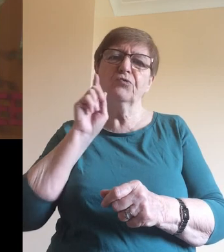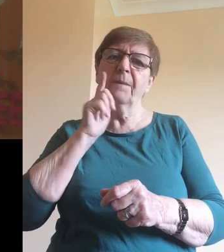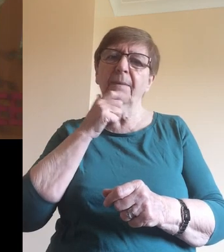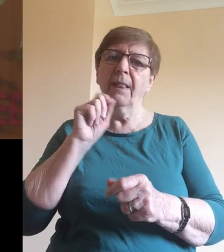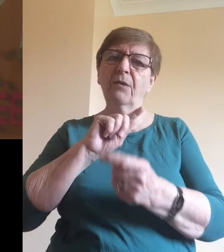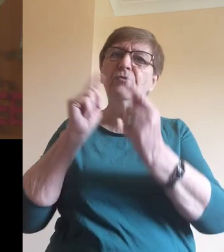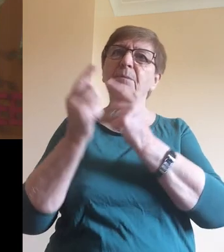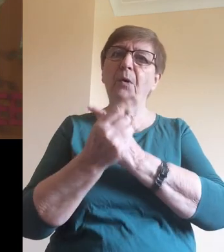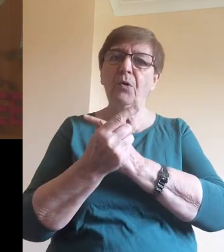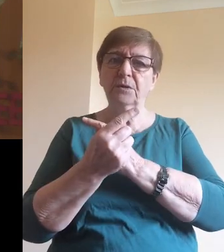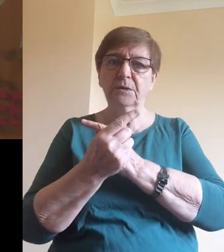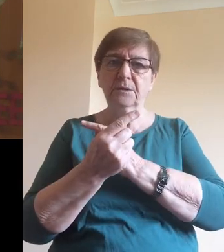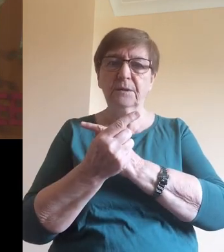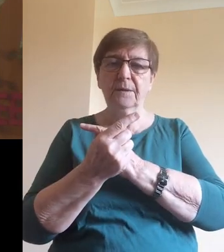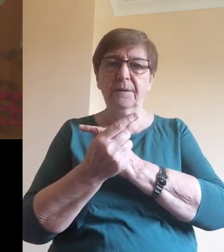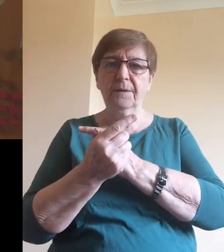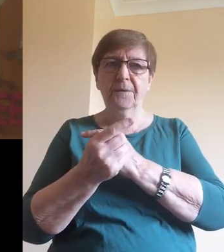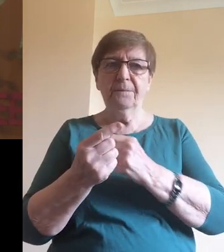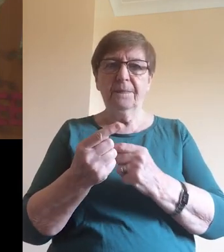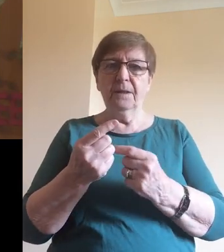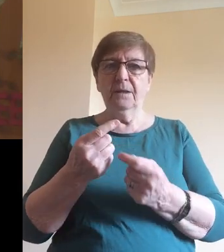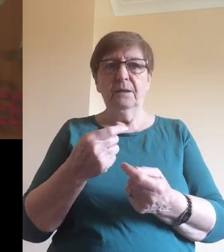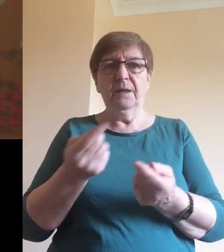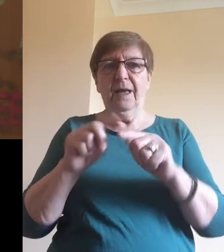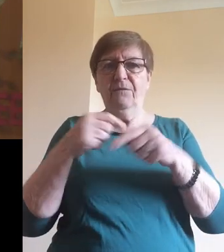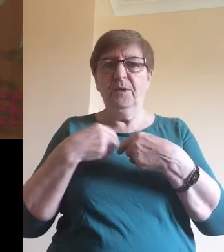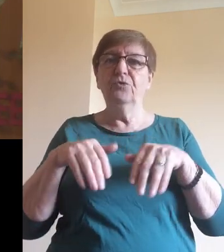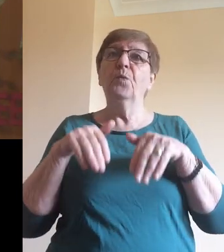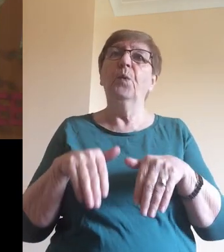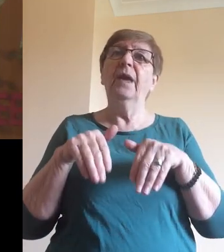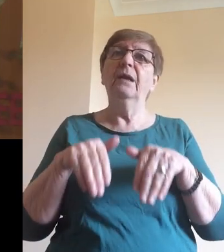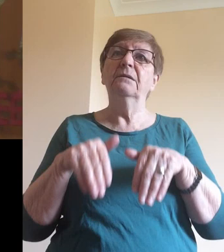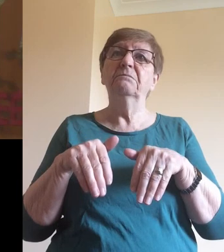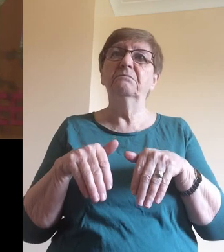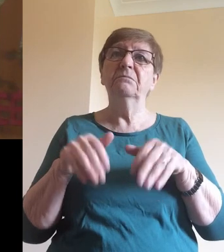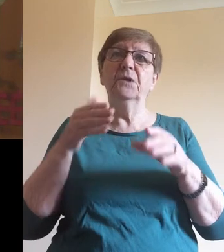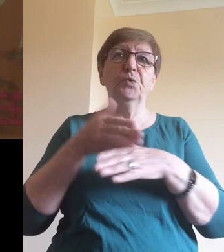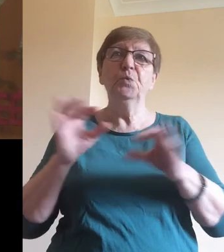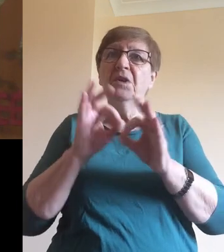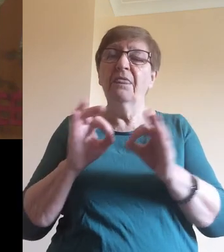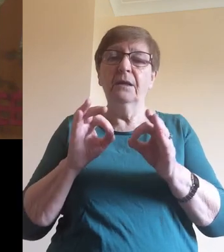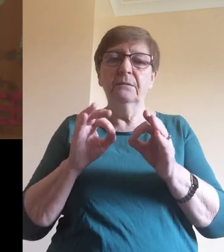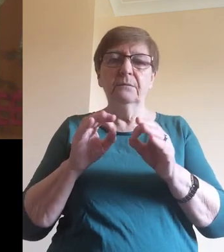find ourselves, simply waiting for time to pass is not an option.